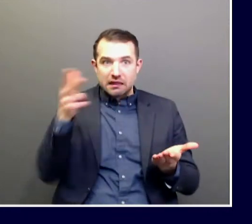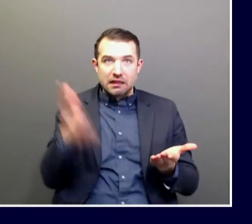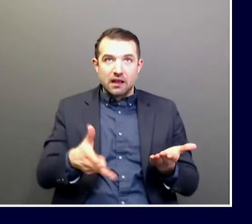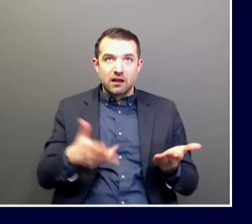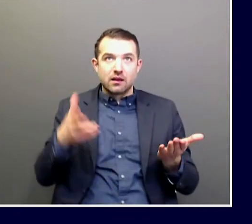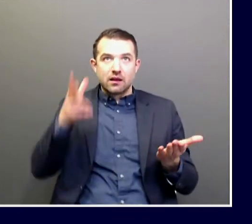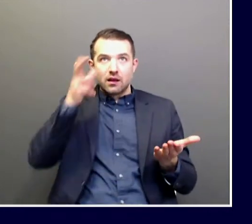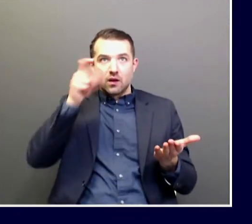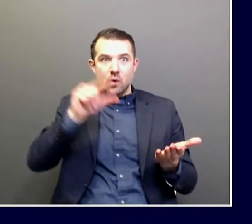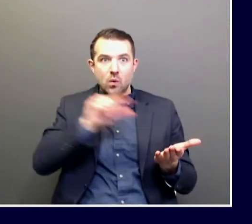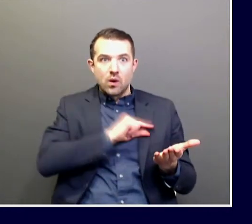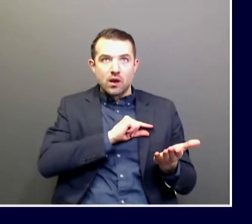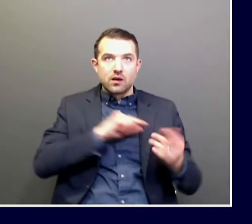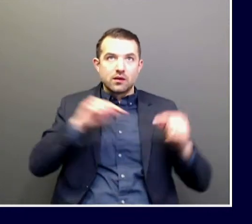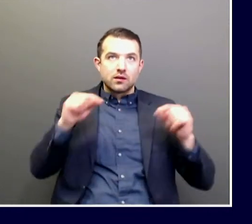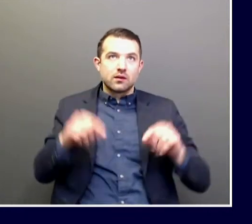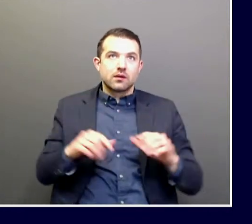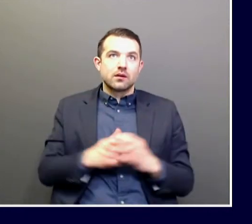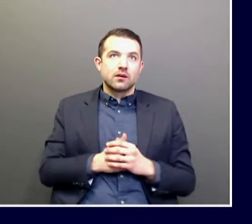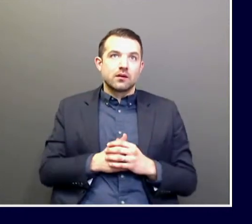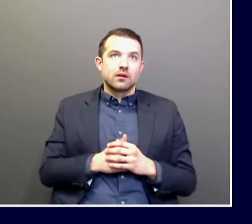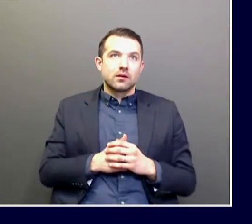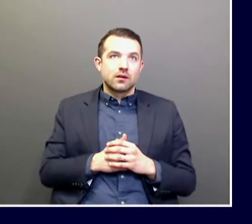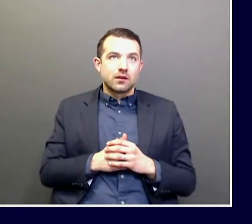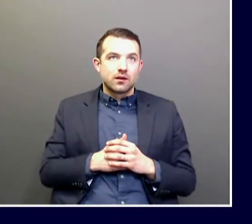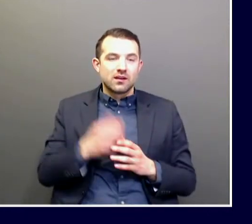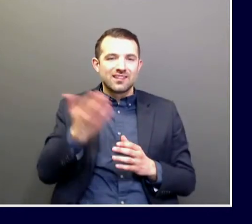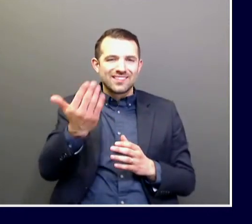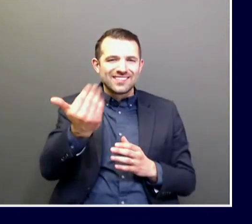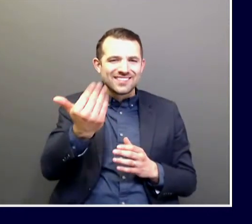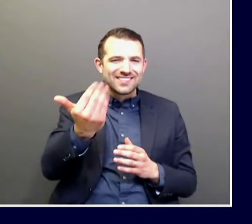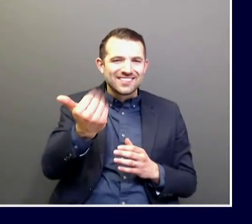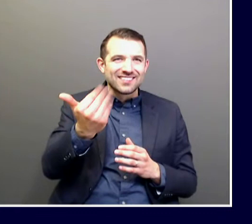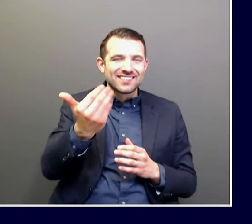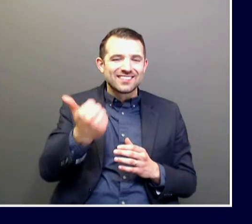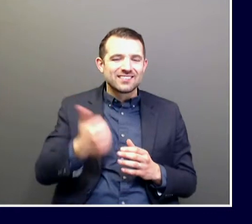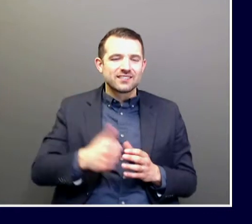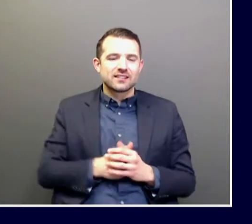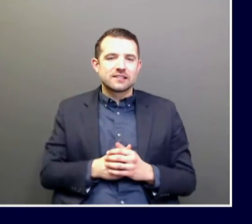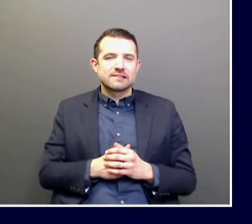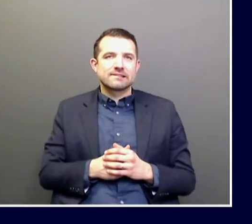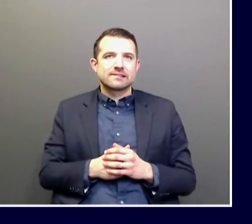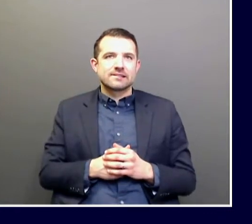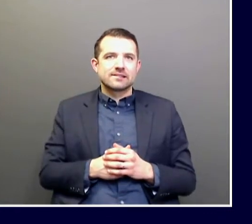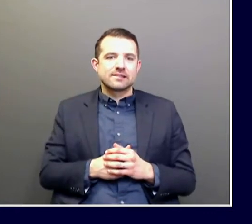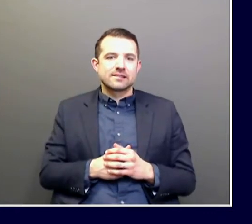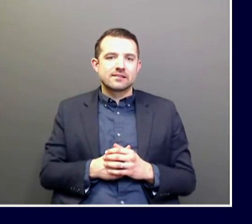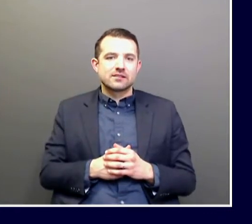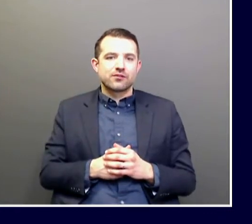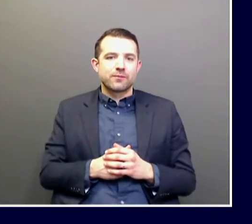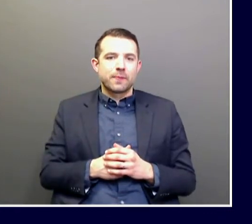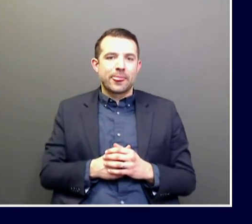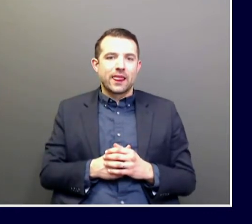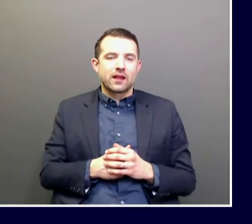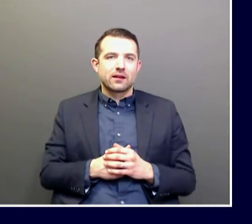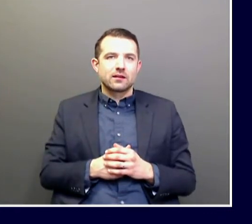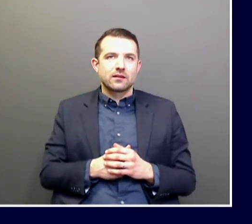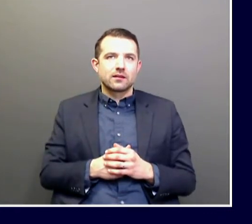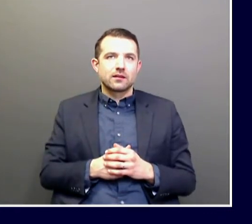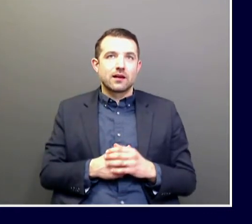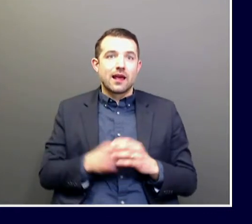we can hear you okay right now, Caitlin. Go ahead. Okay. So given the impact